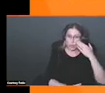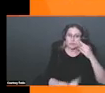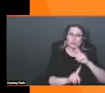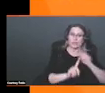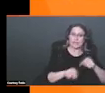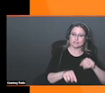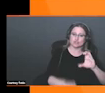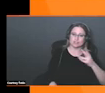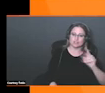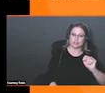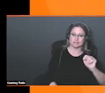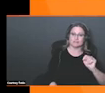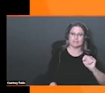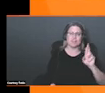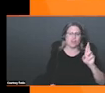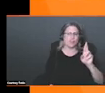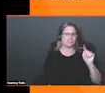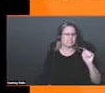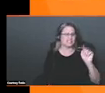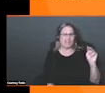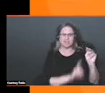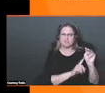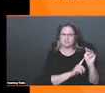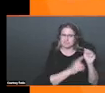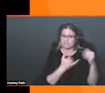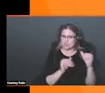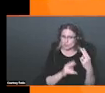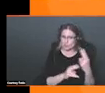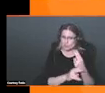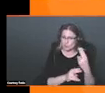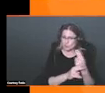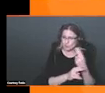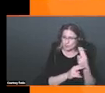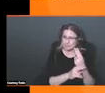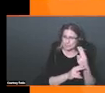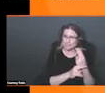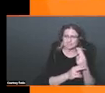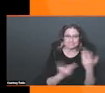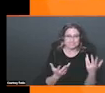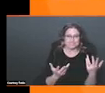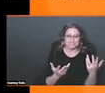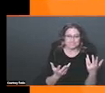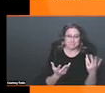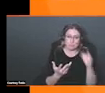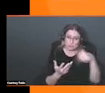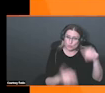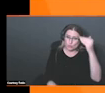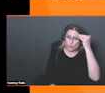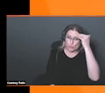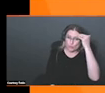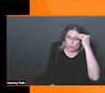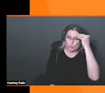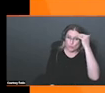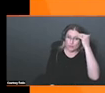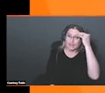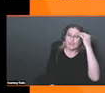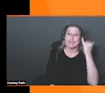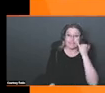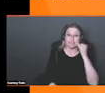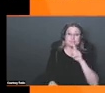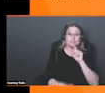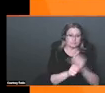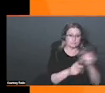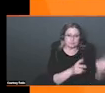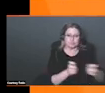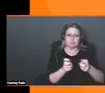RTM was something like an acronym that was used. I don't know if it's still used, but does anyone know what it is? If you do know, put it